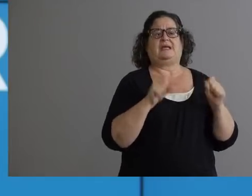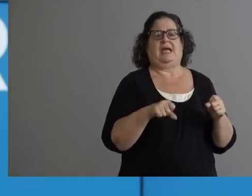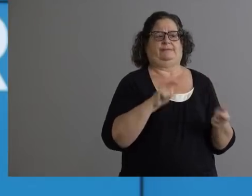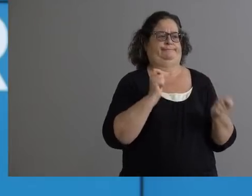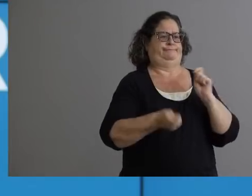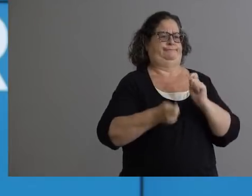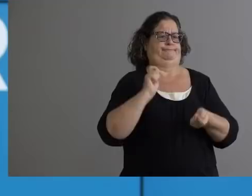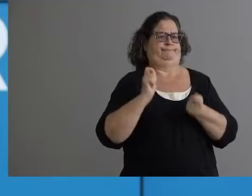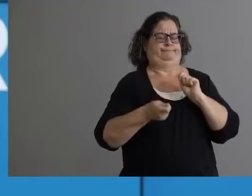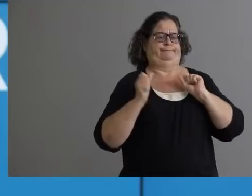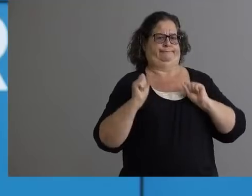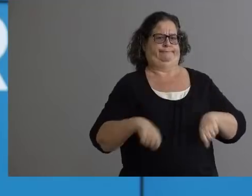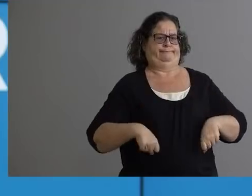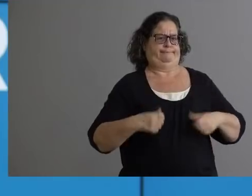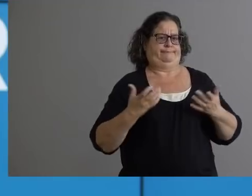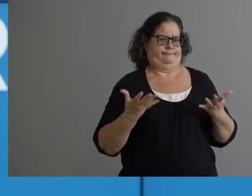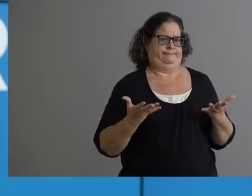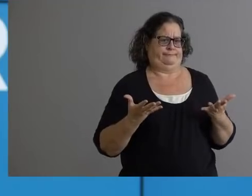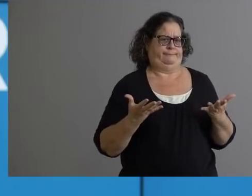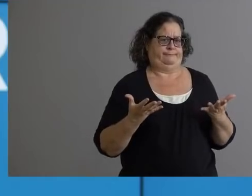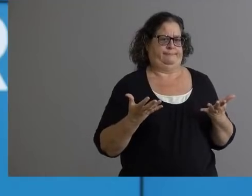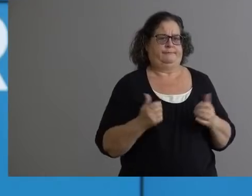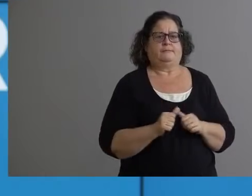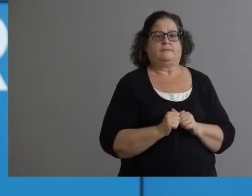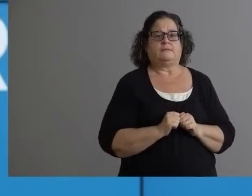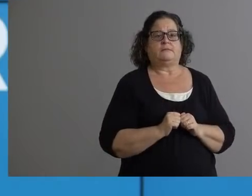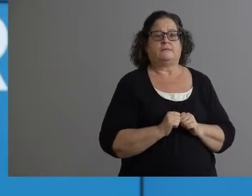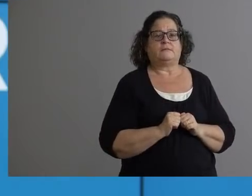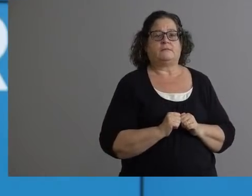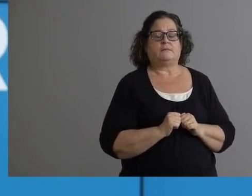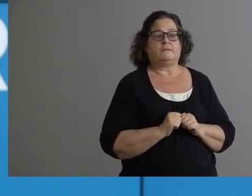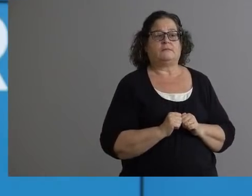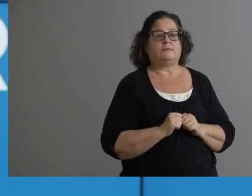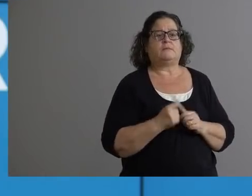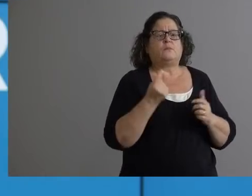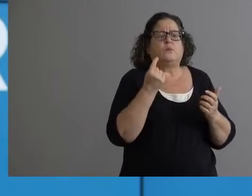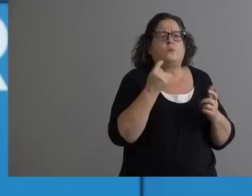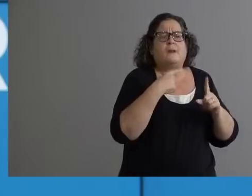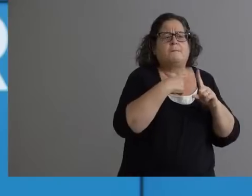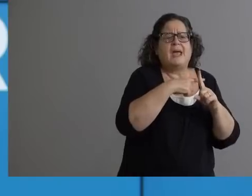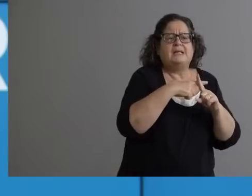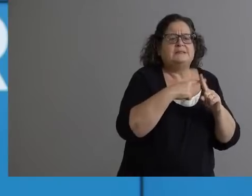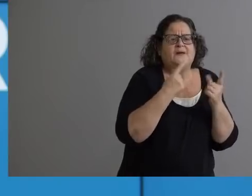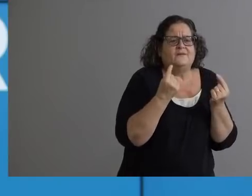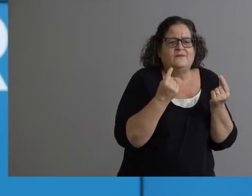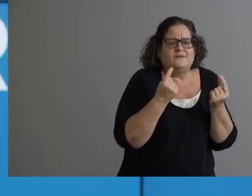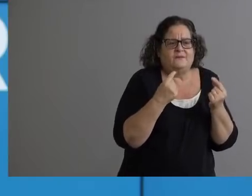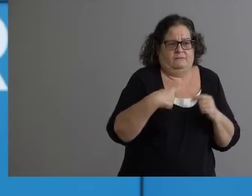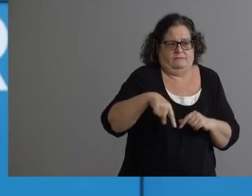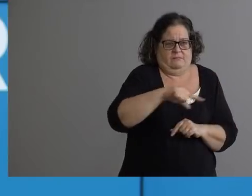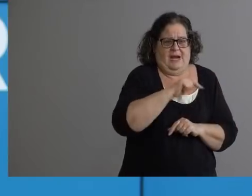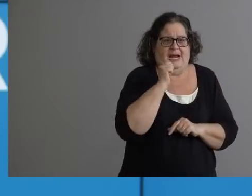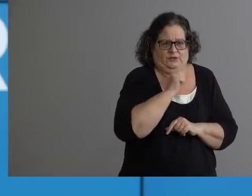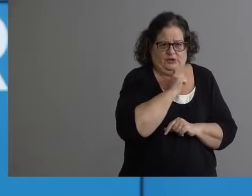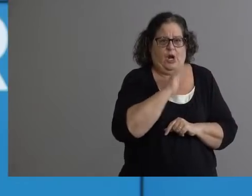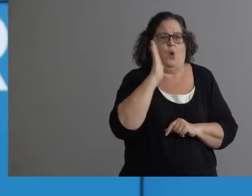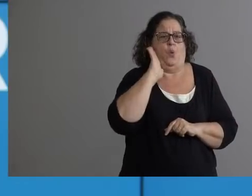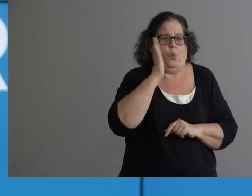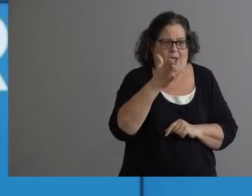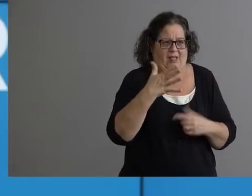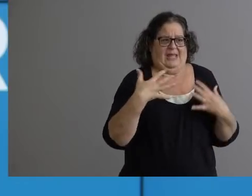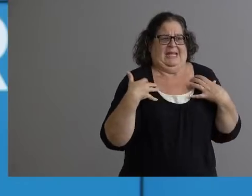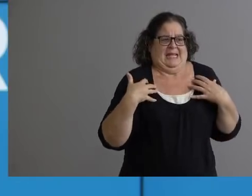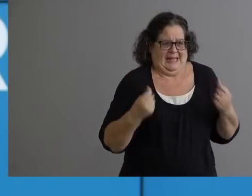will come out healthier and stronger, and every state is going to have, or has had these